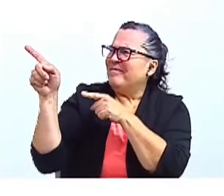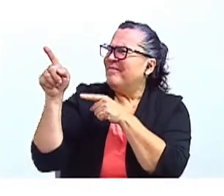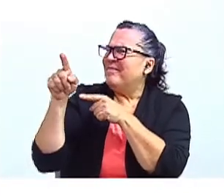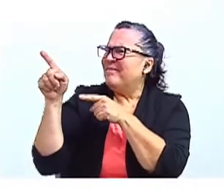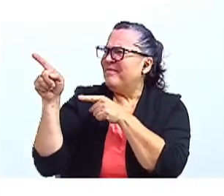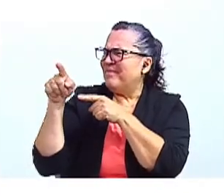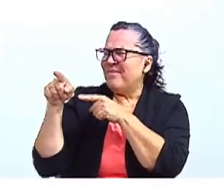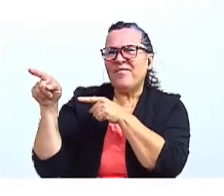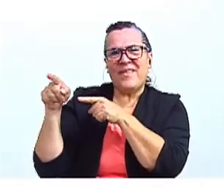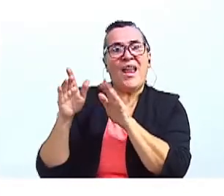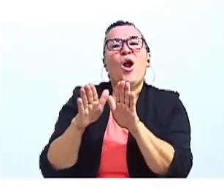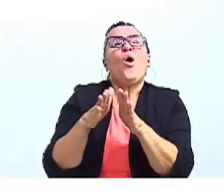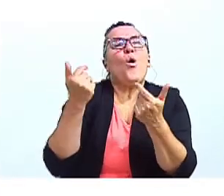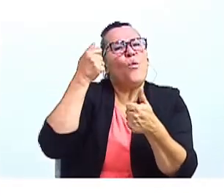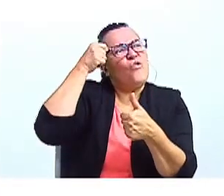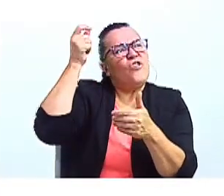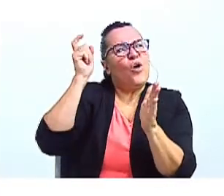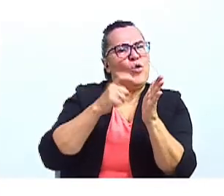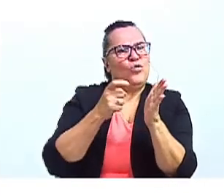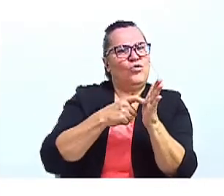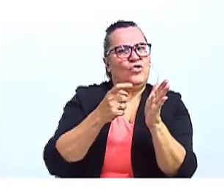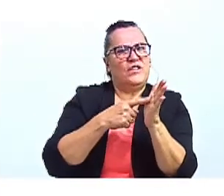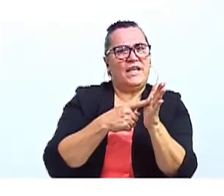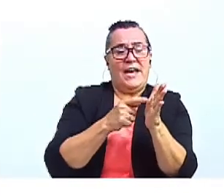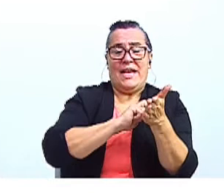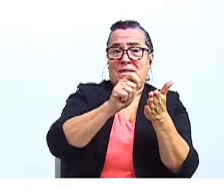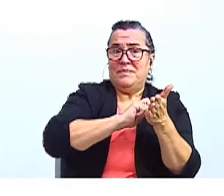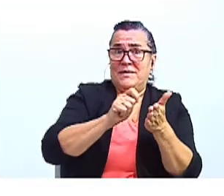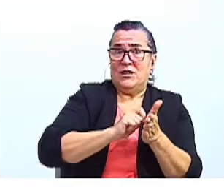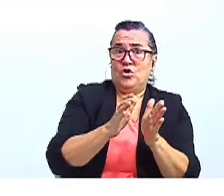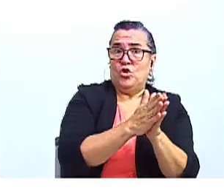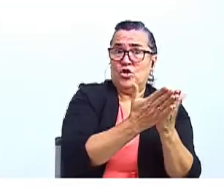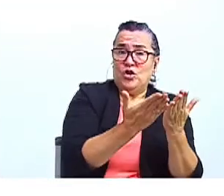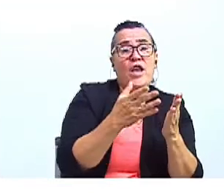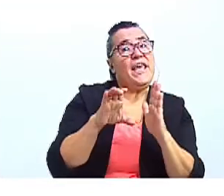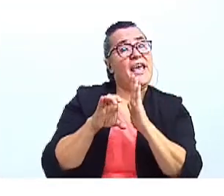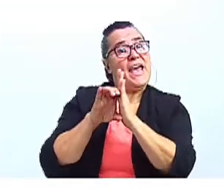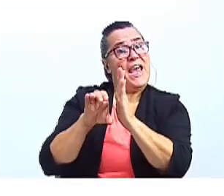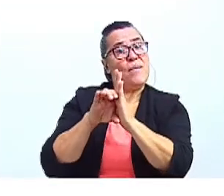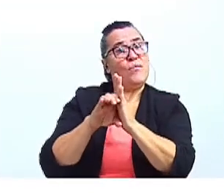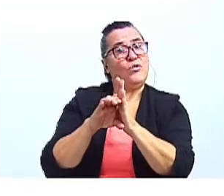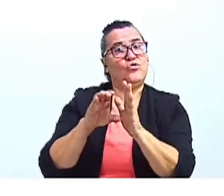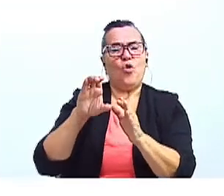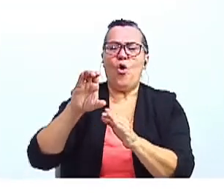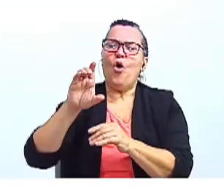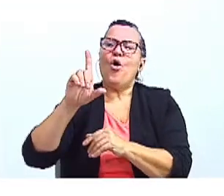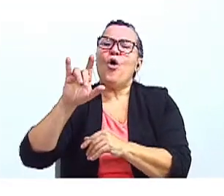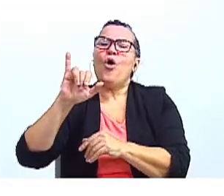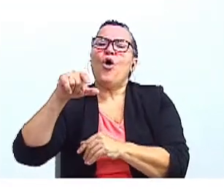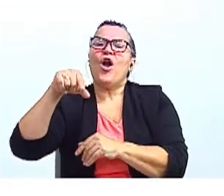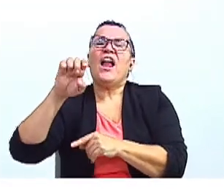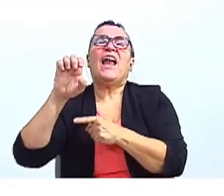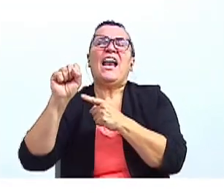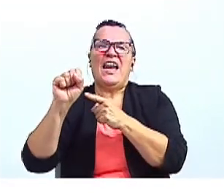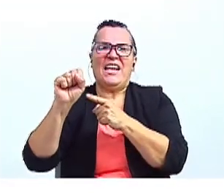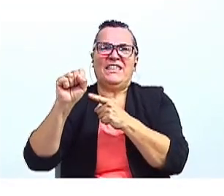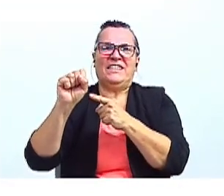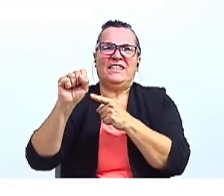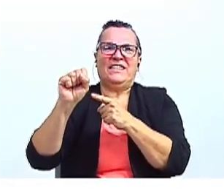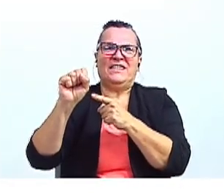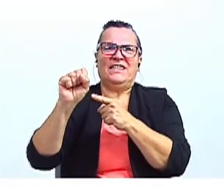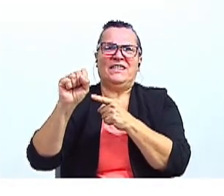How to recognize textbook explanations and examples about cliques. And look at the pictures.